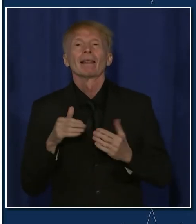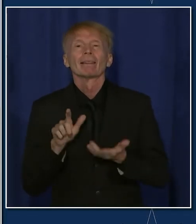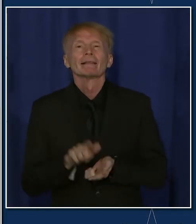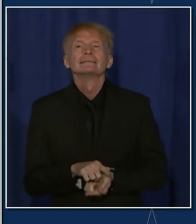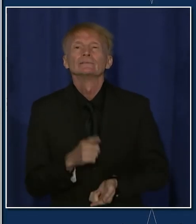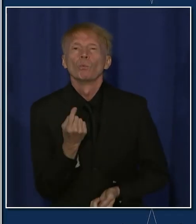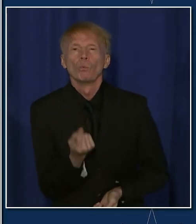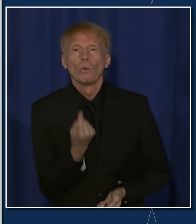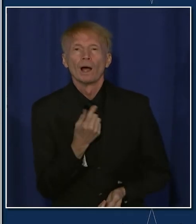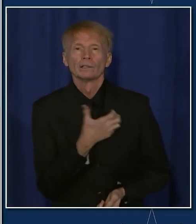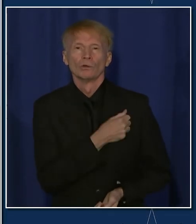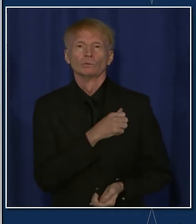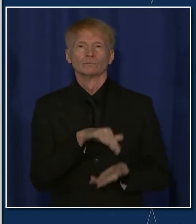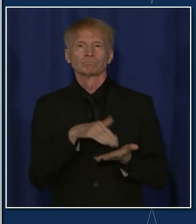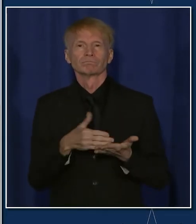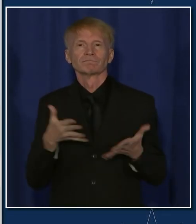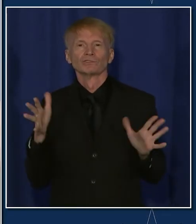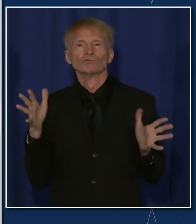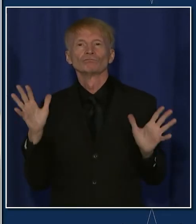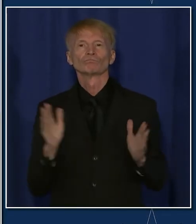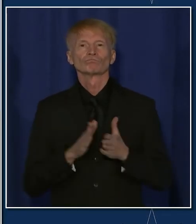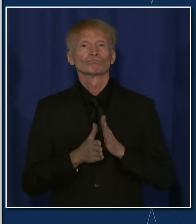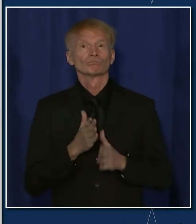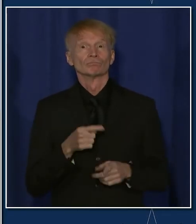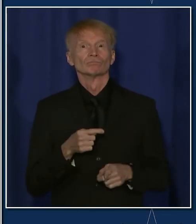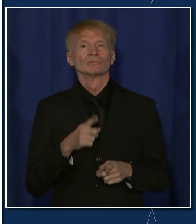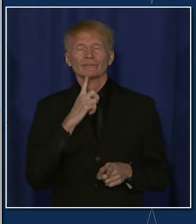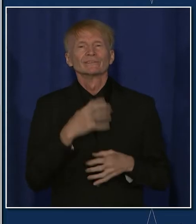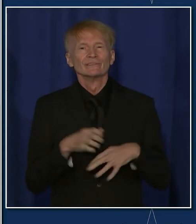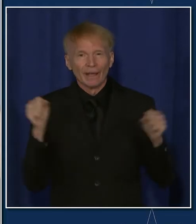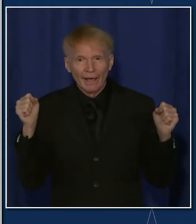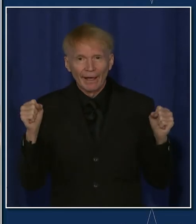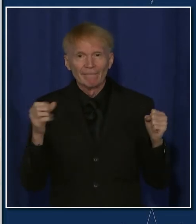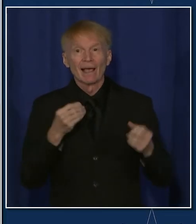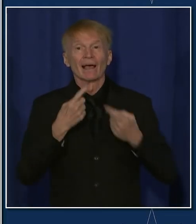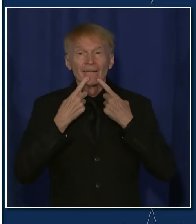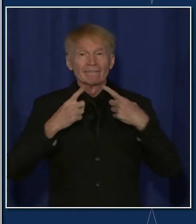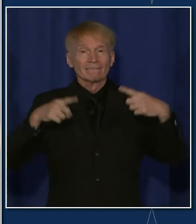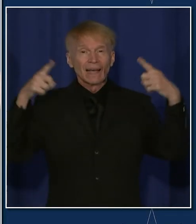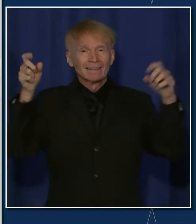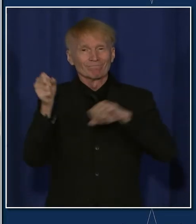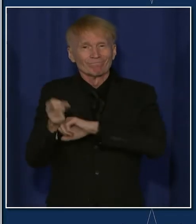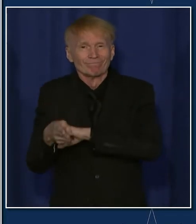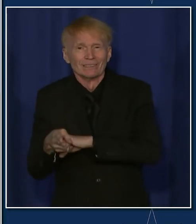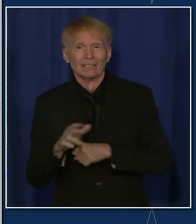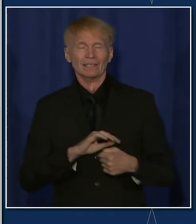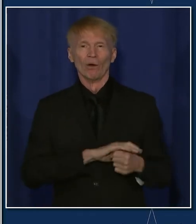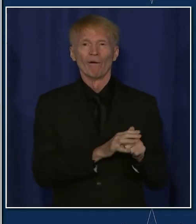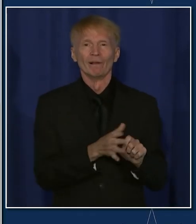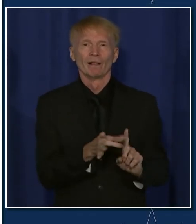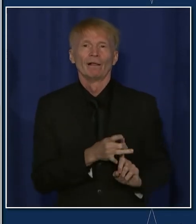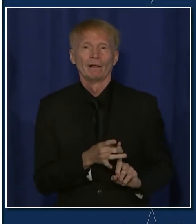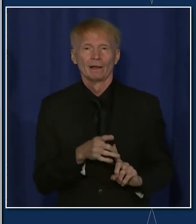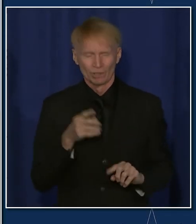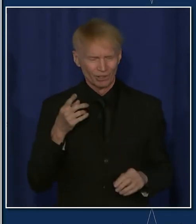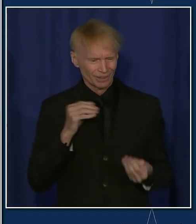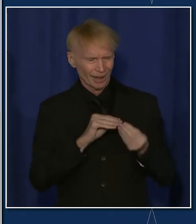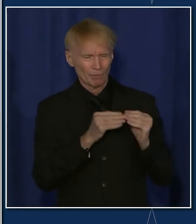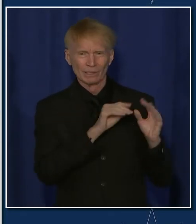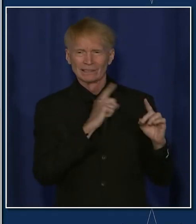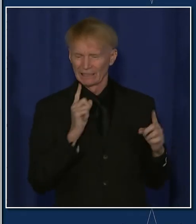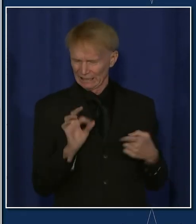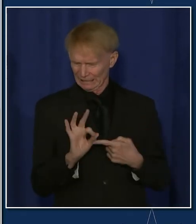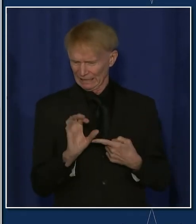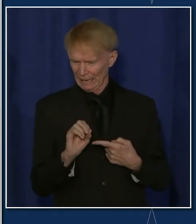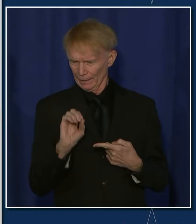effective vaccine. Not only are they safe, they are effective. You heard the numbers. In the 90-some